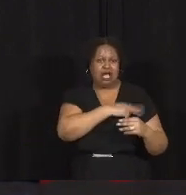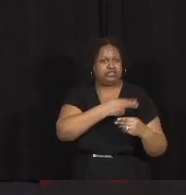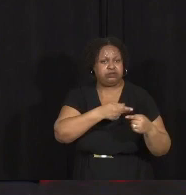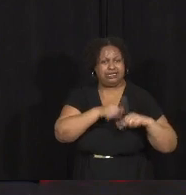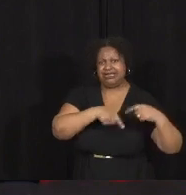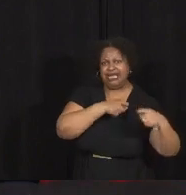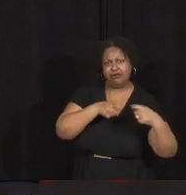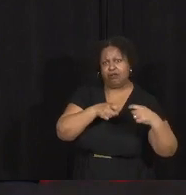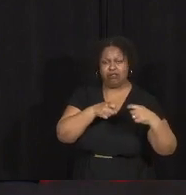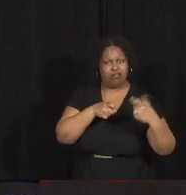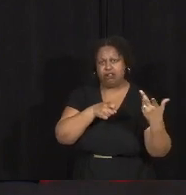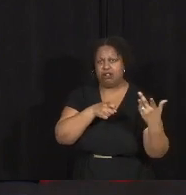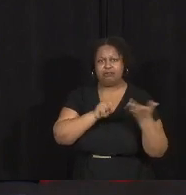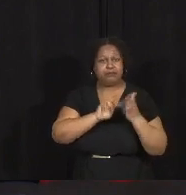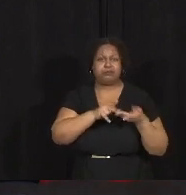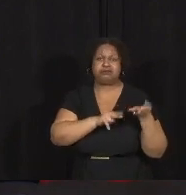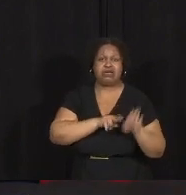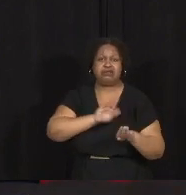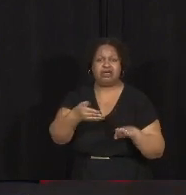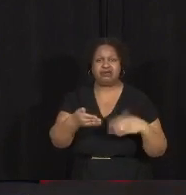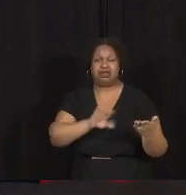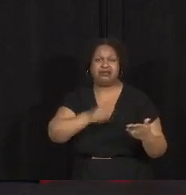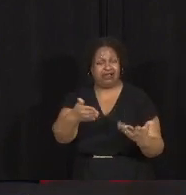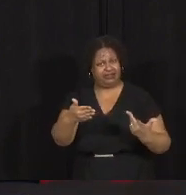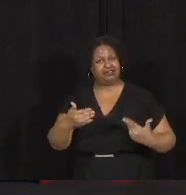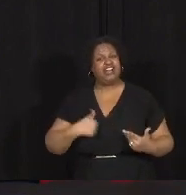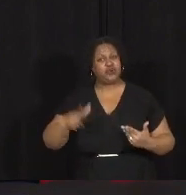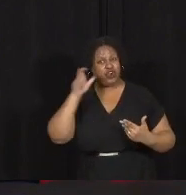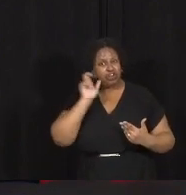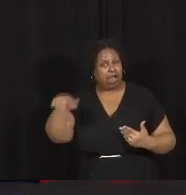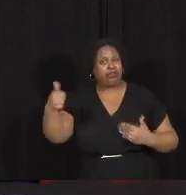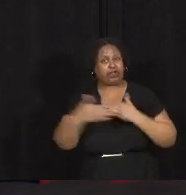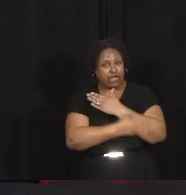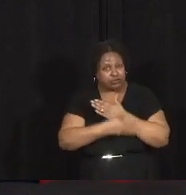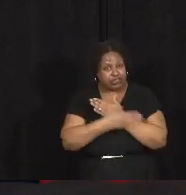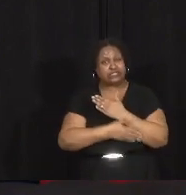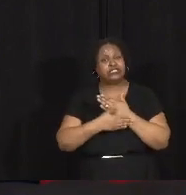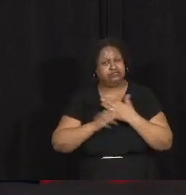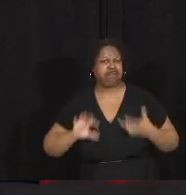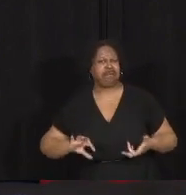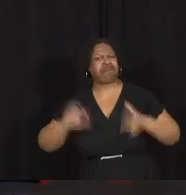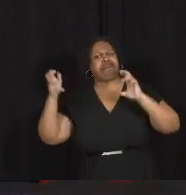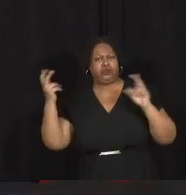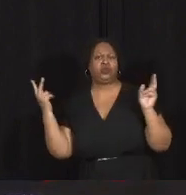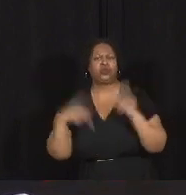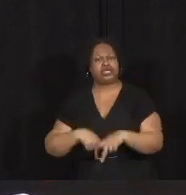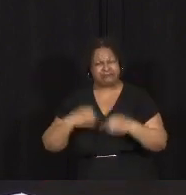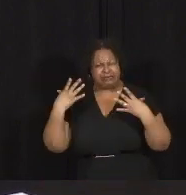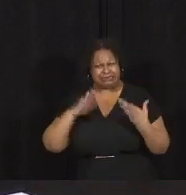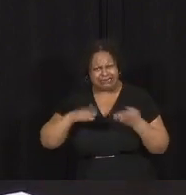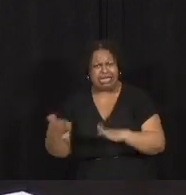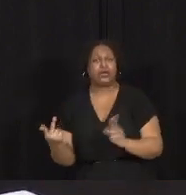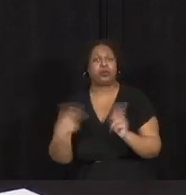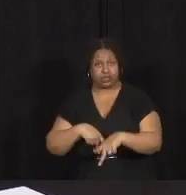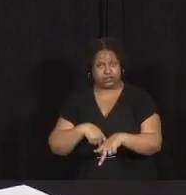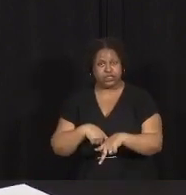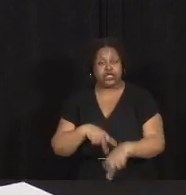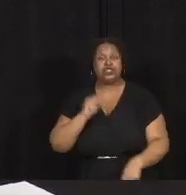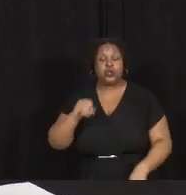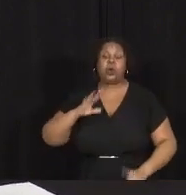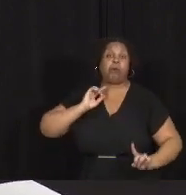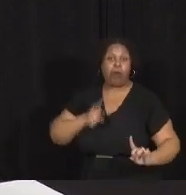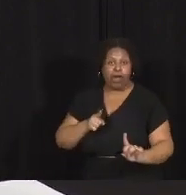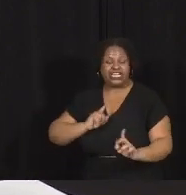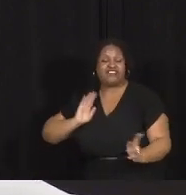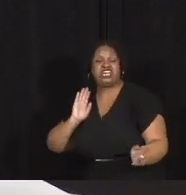around the world. So bearing down heavily on this disease now saves lives, allows our